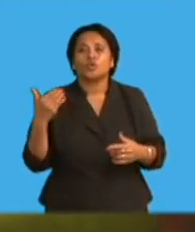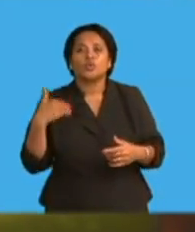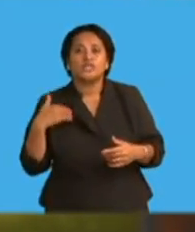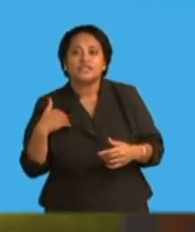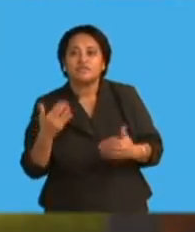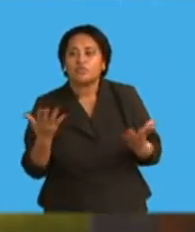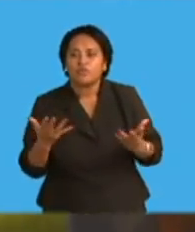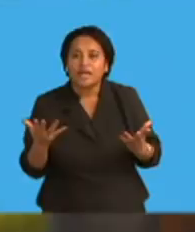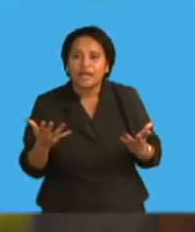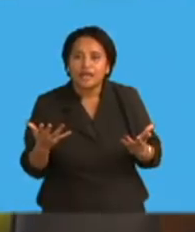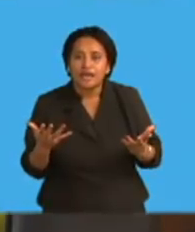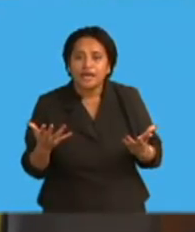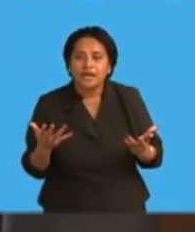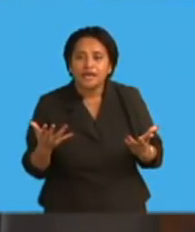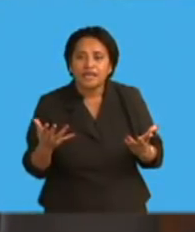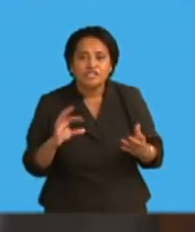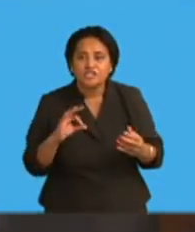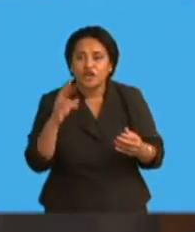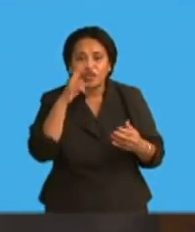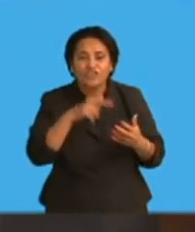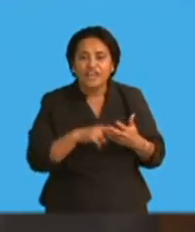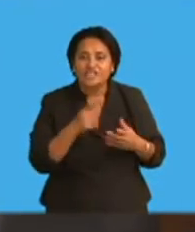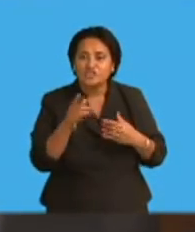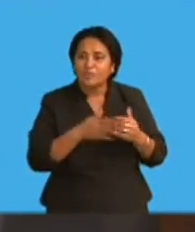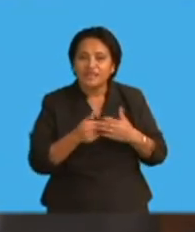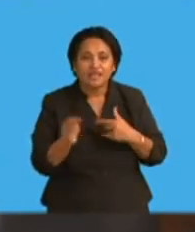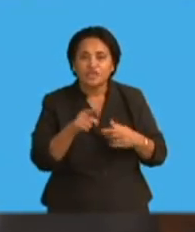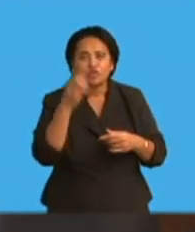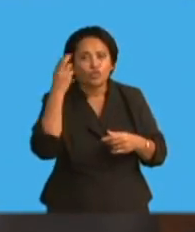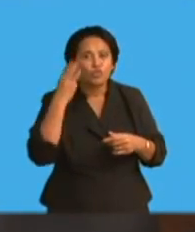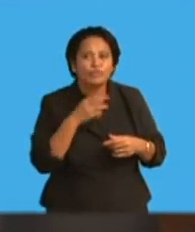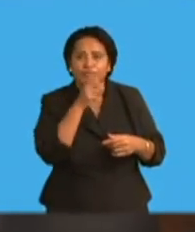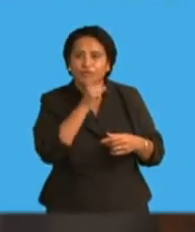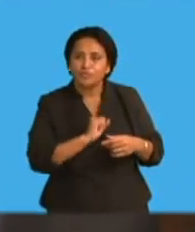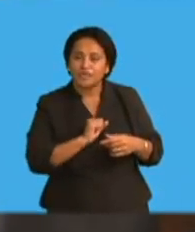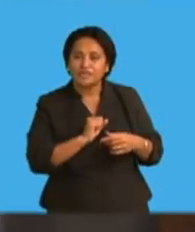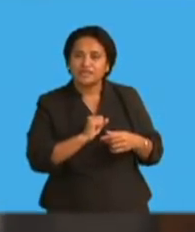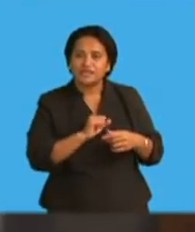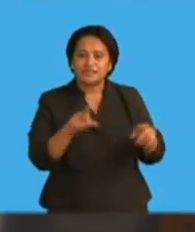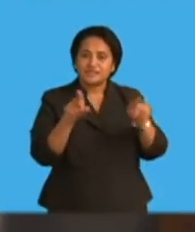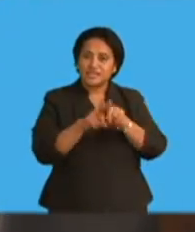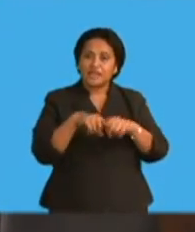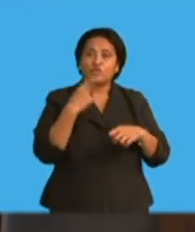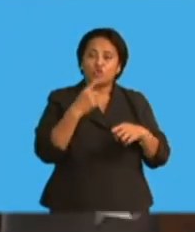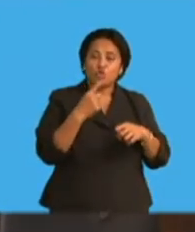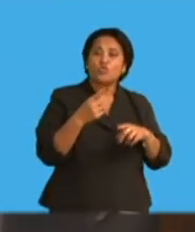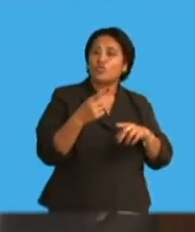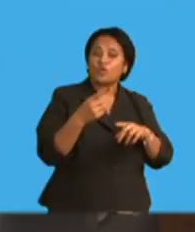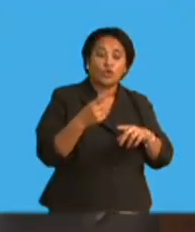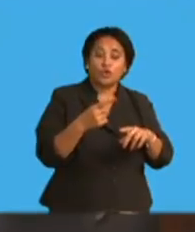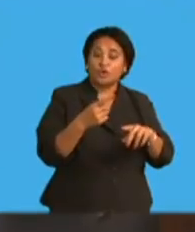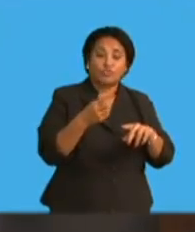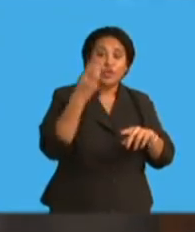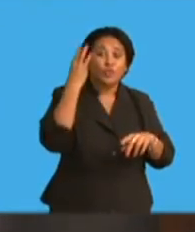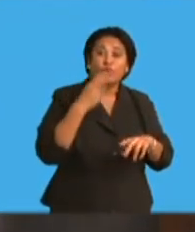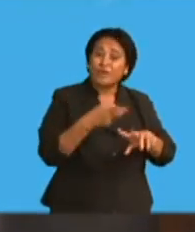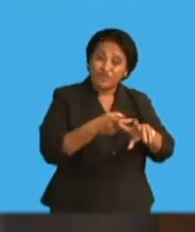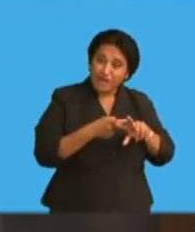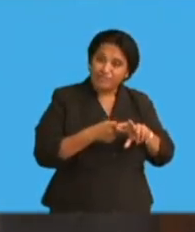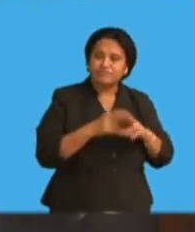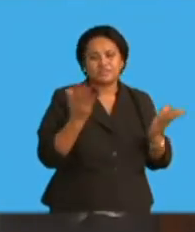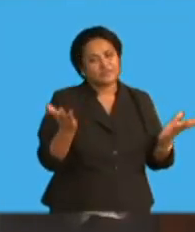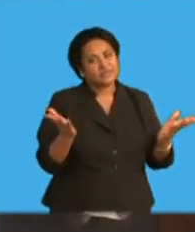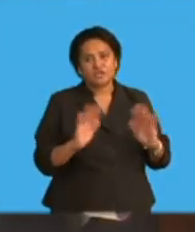Speaker. It does not recognize whether a man or a woman. In the same way, a woman who is raped is a woman who is raped. Are we going to then do